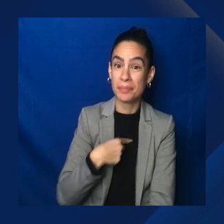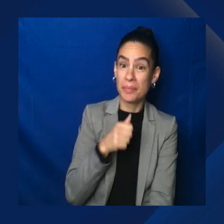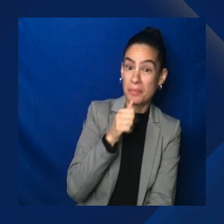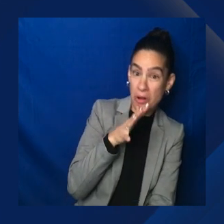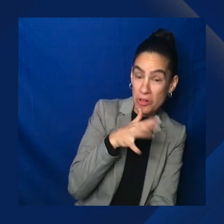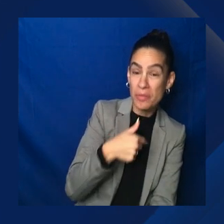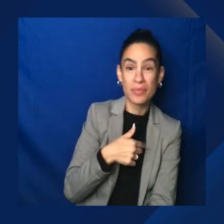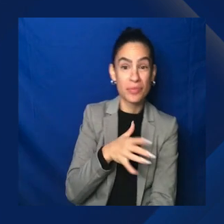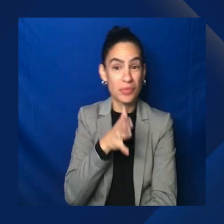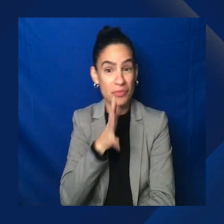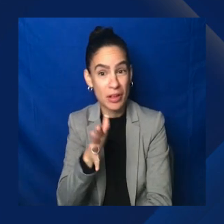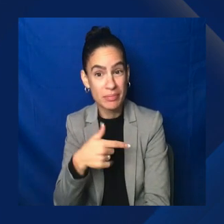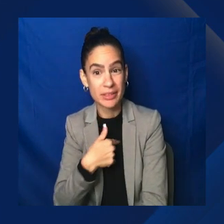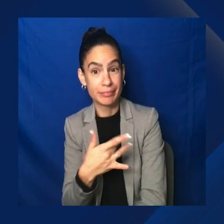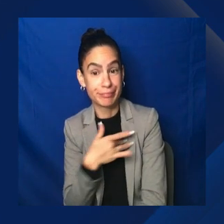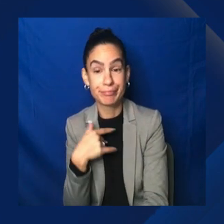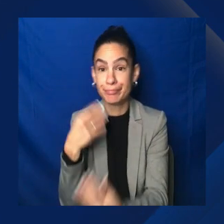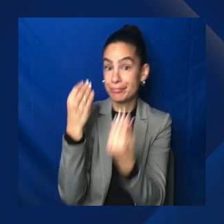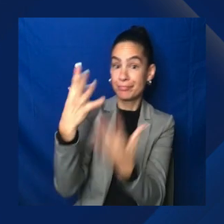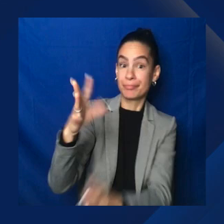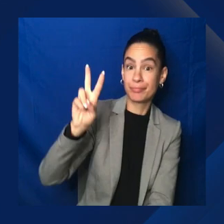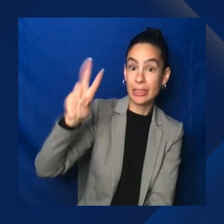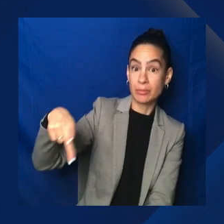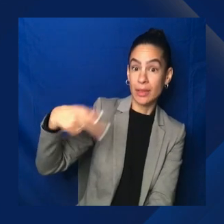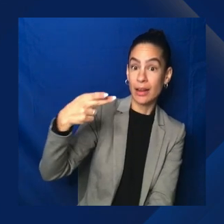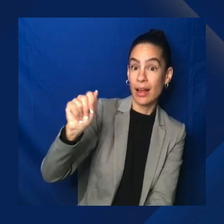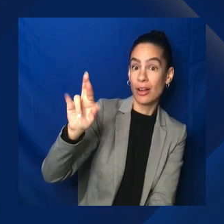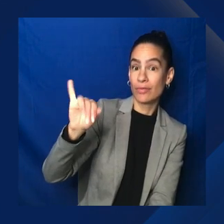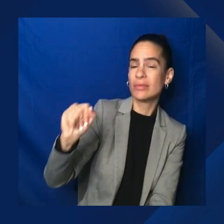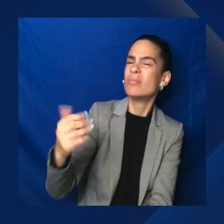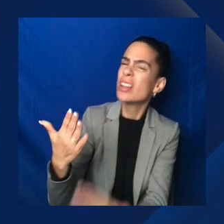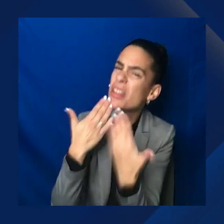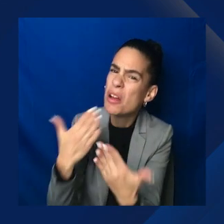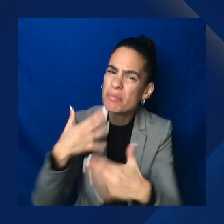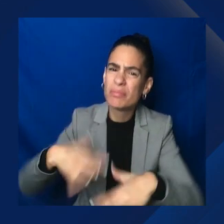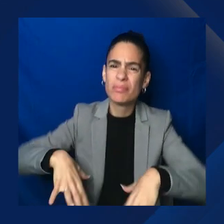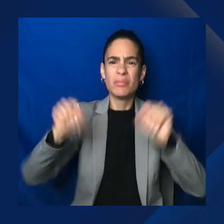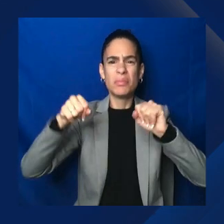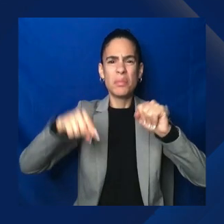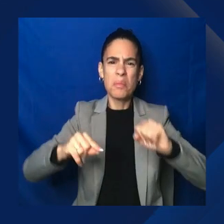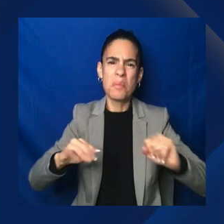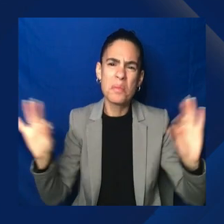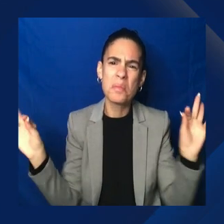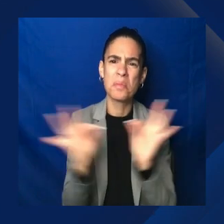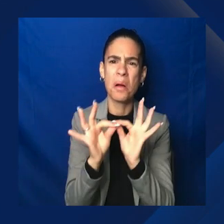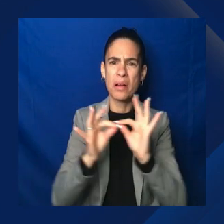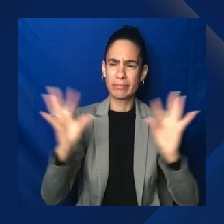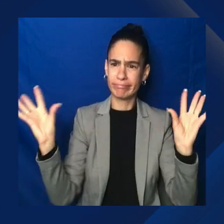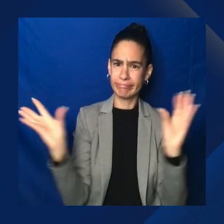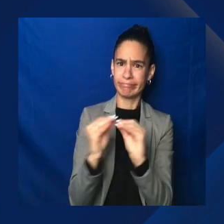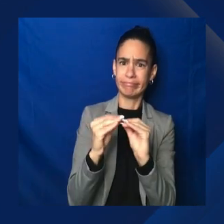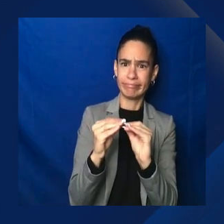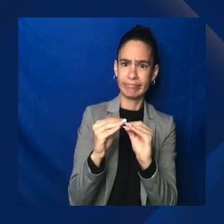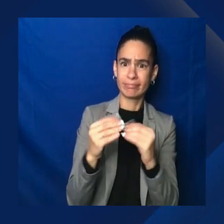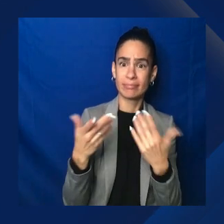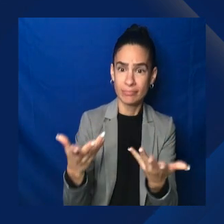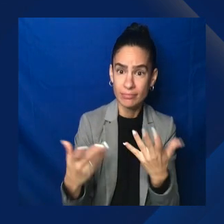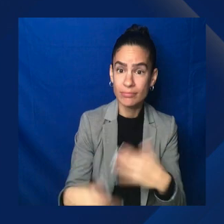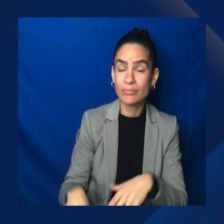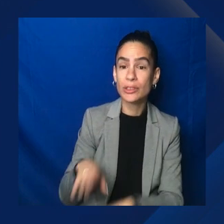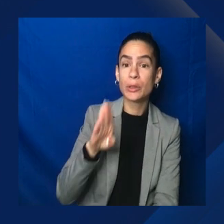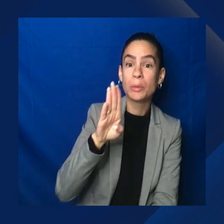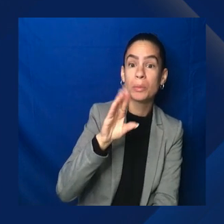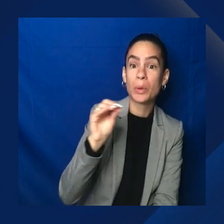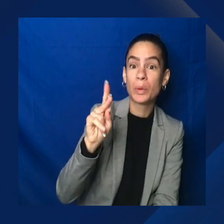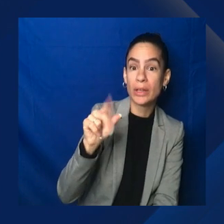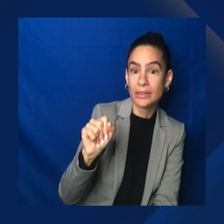you for hosting this critical summit. To Administrator Brooks LaShore for moderating the discussion, I thank you as